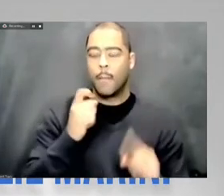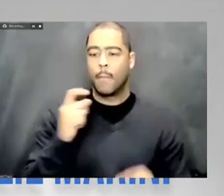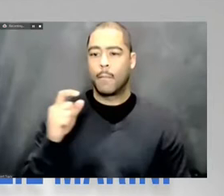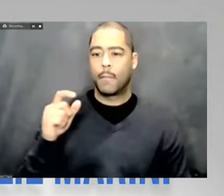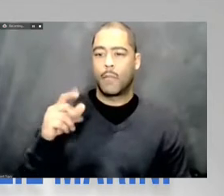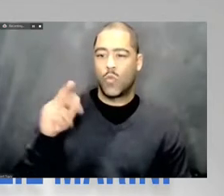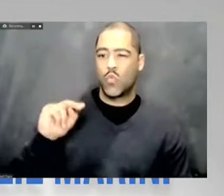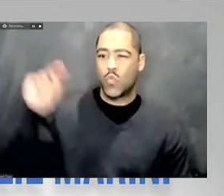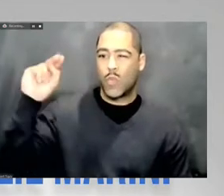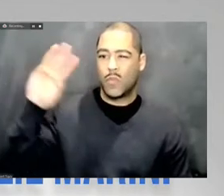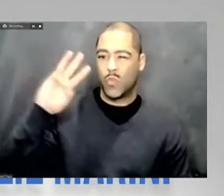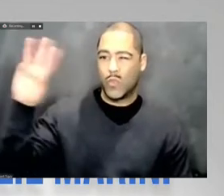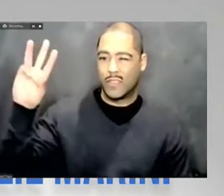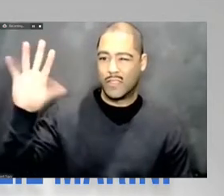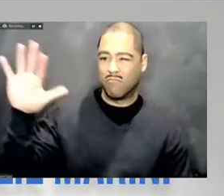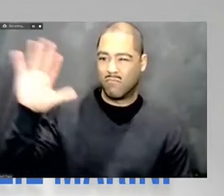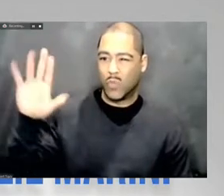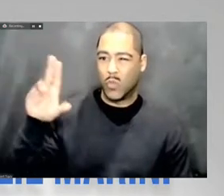cold.